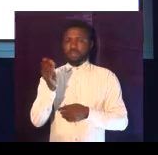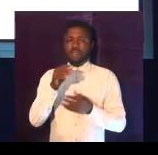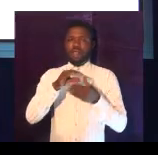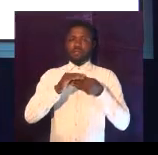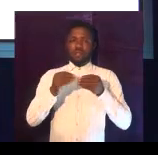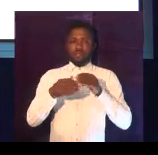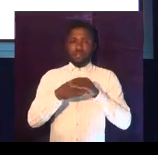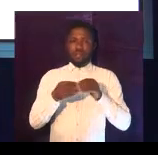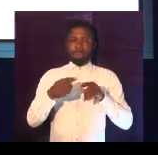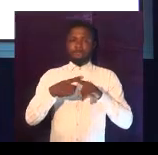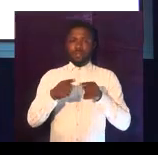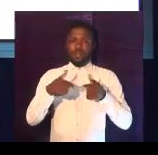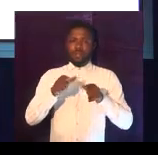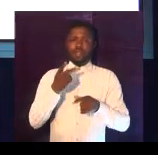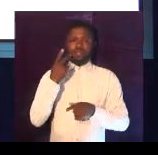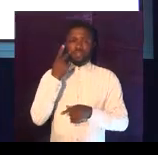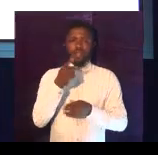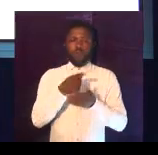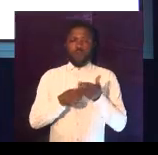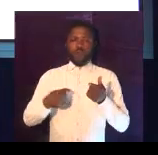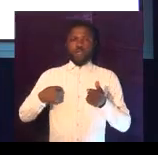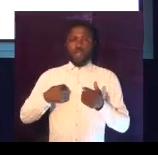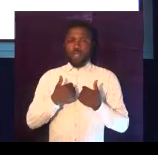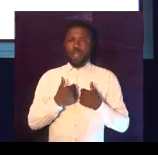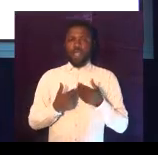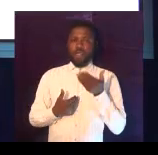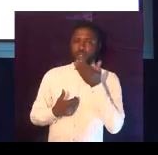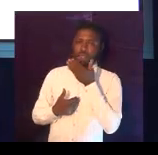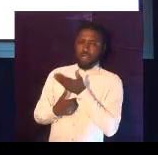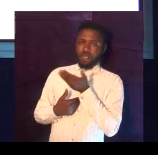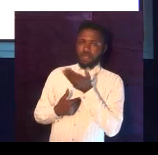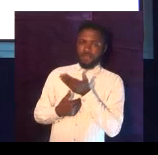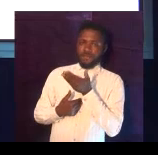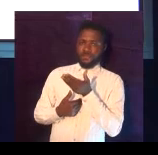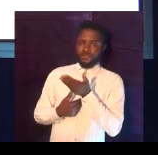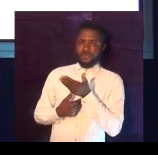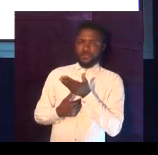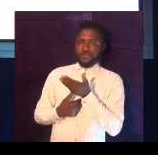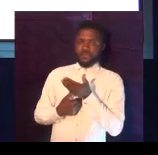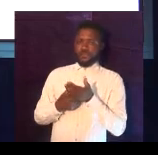to these sentences. But let's see what we have here.